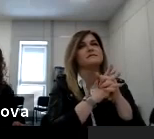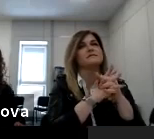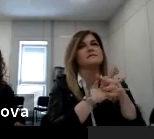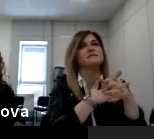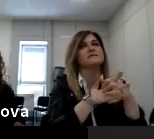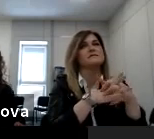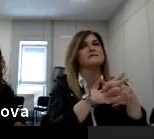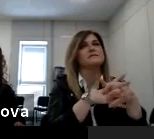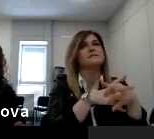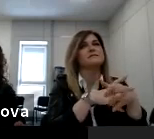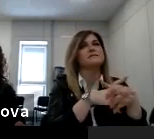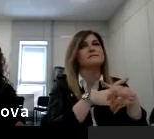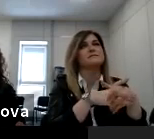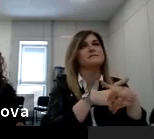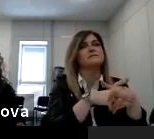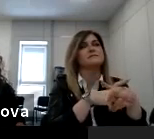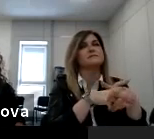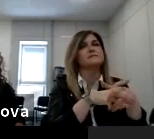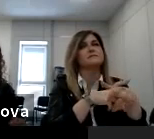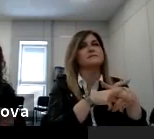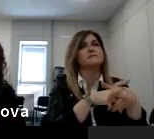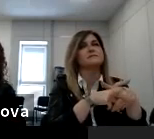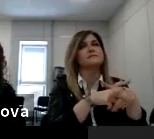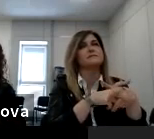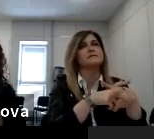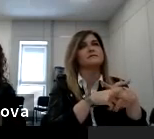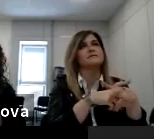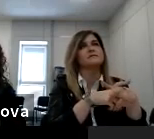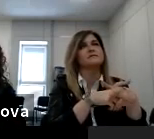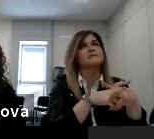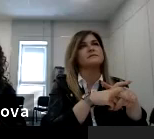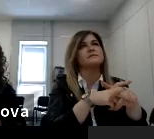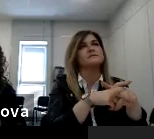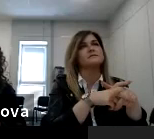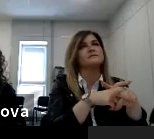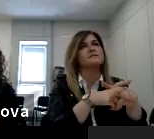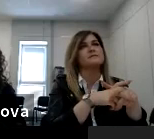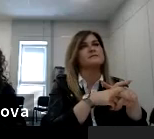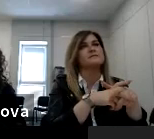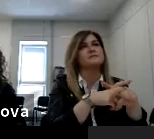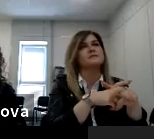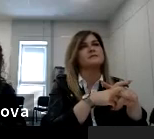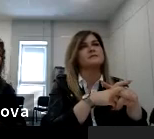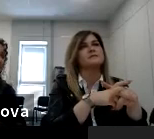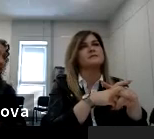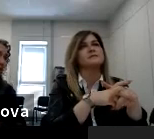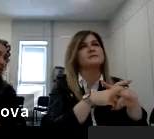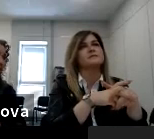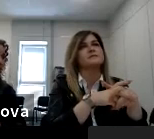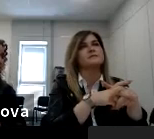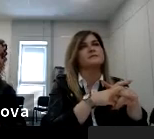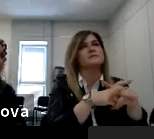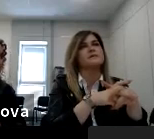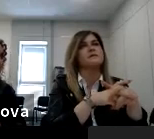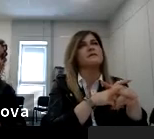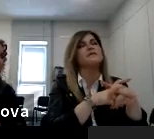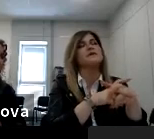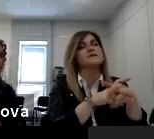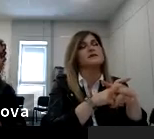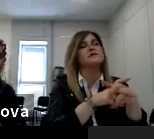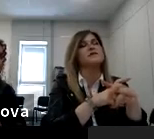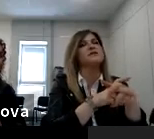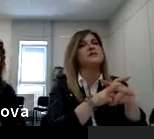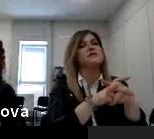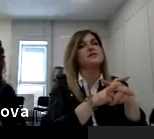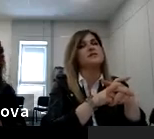some fixtures, lighting fixtures that we are now making, that we are